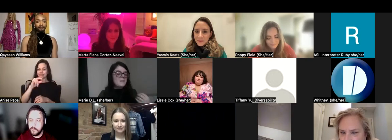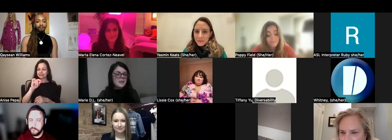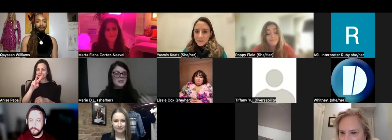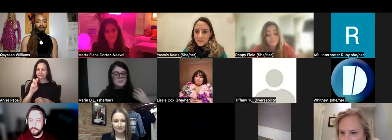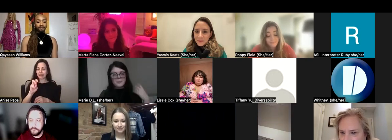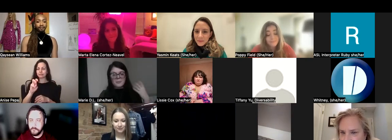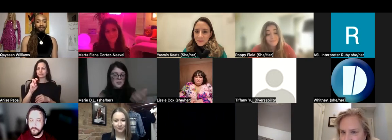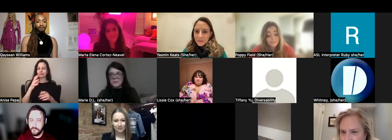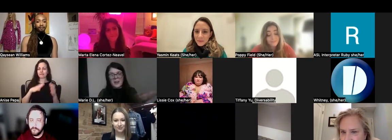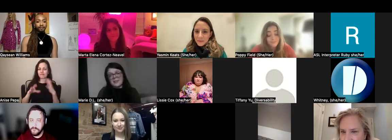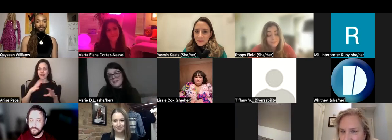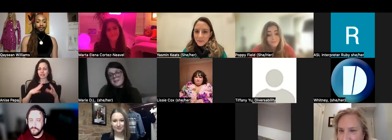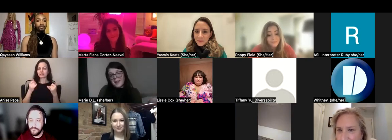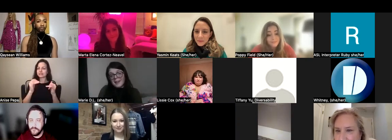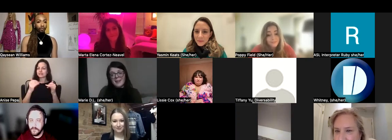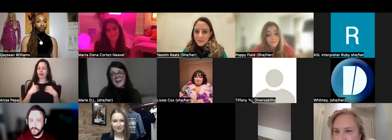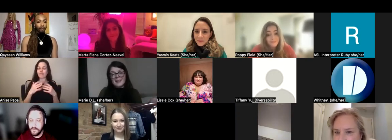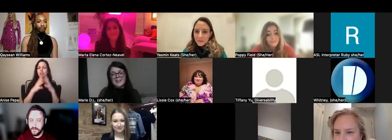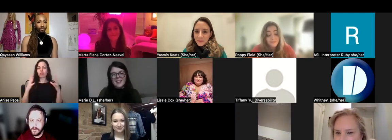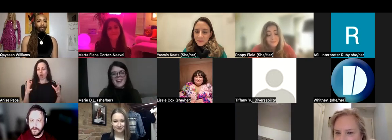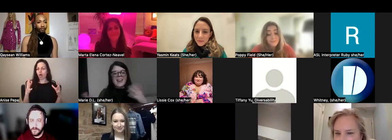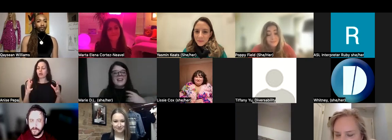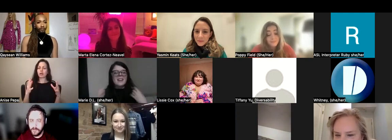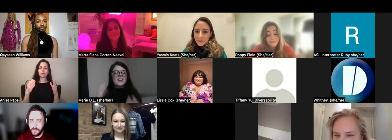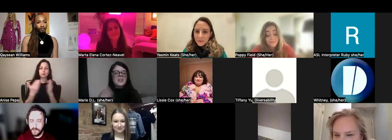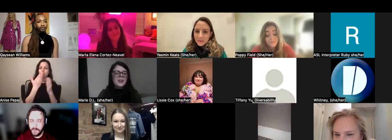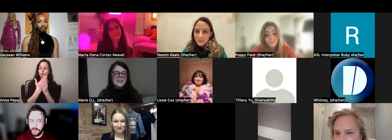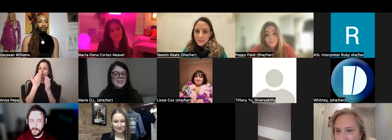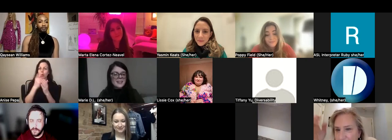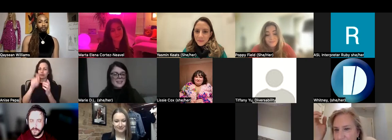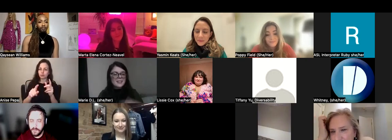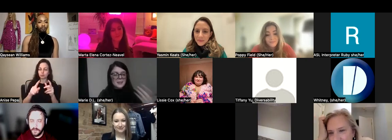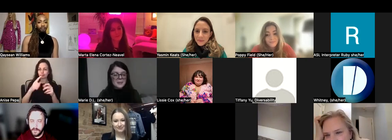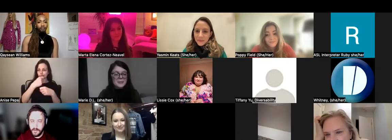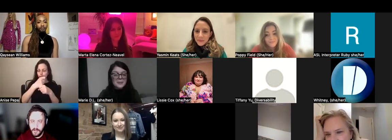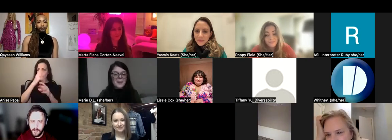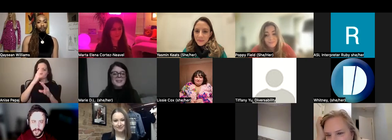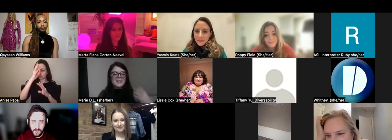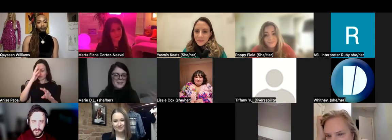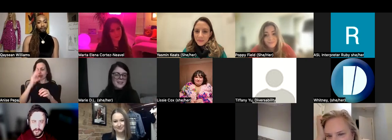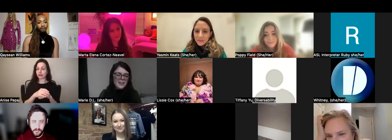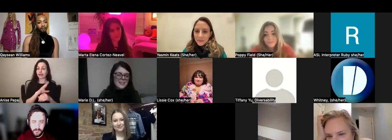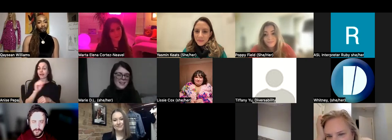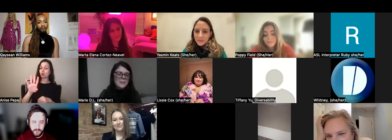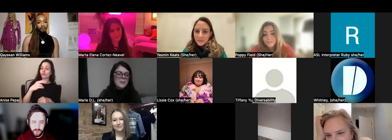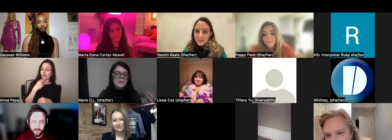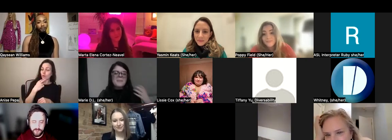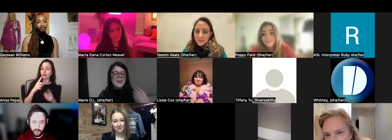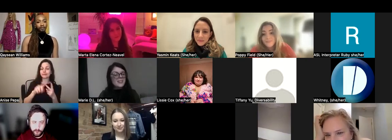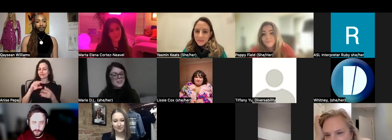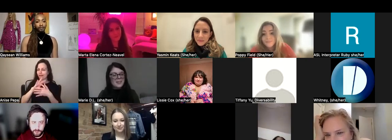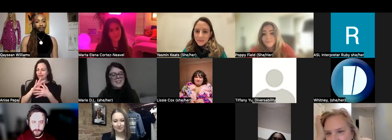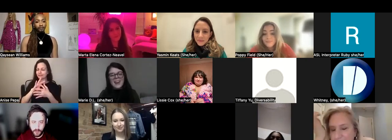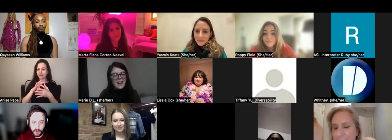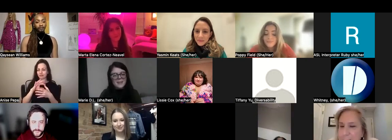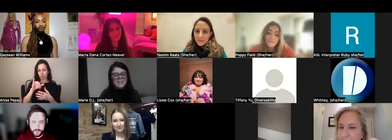more trails they need to blaze, honestly, and your existence, your voice, and your content will make sure that